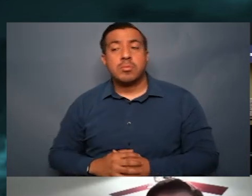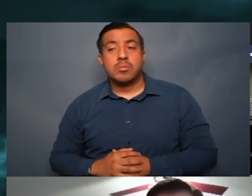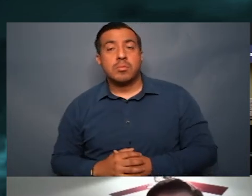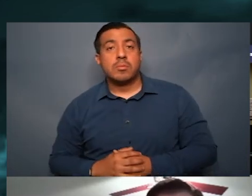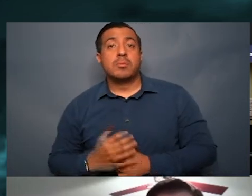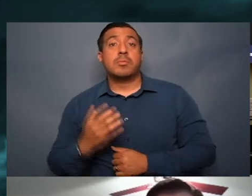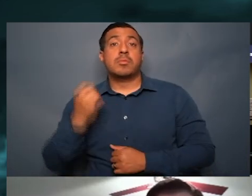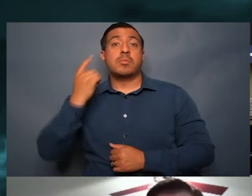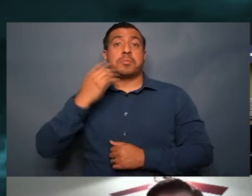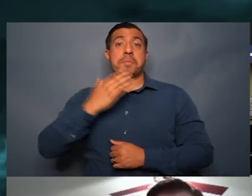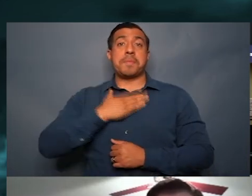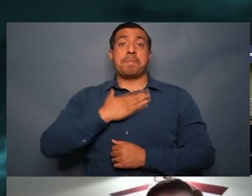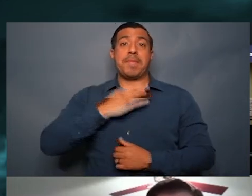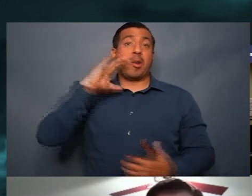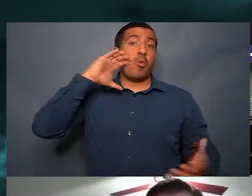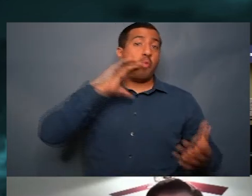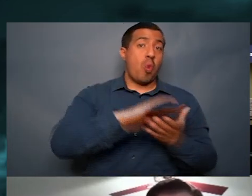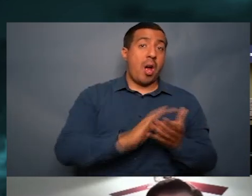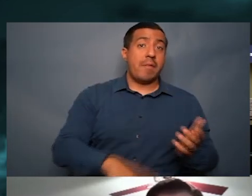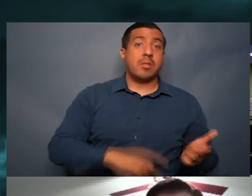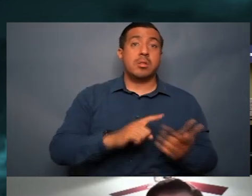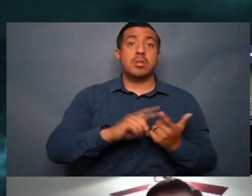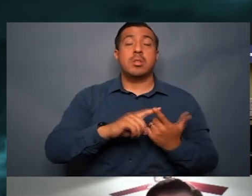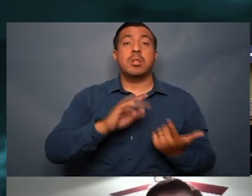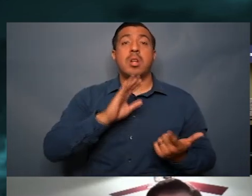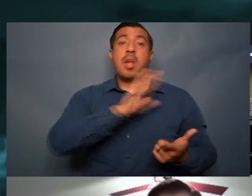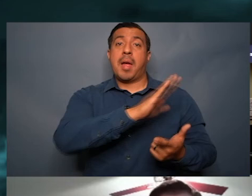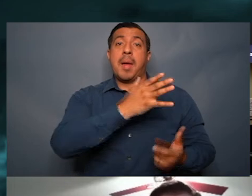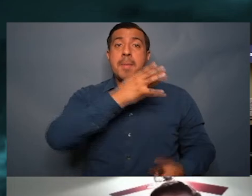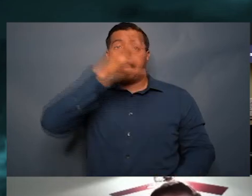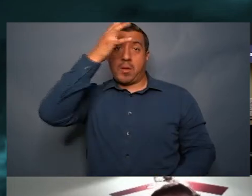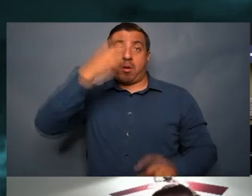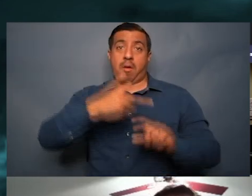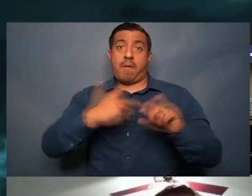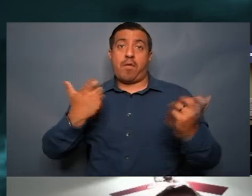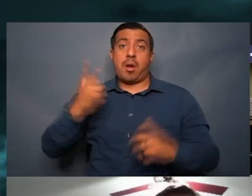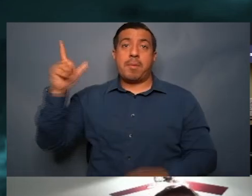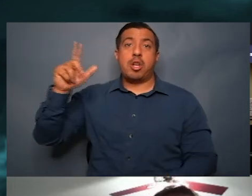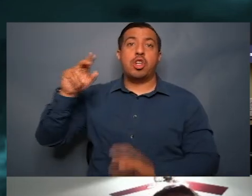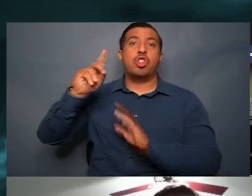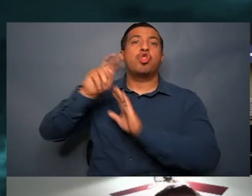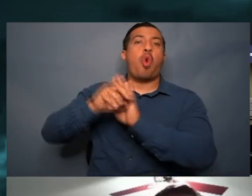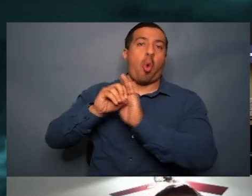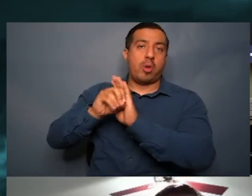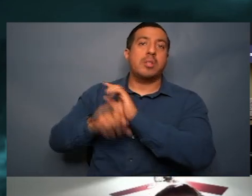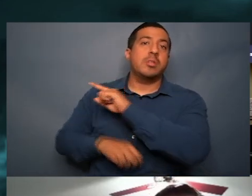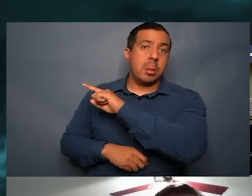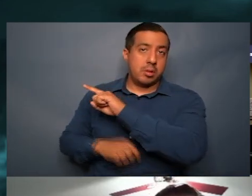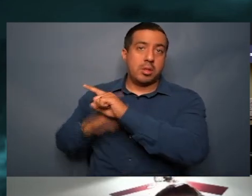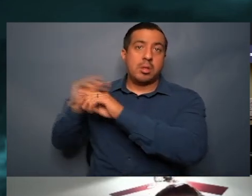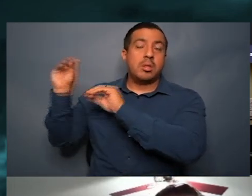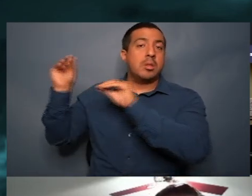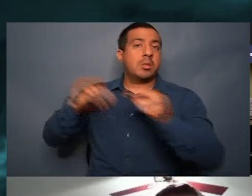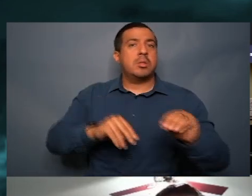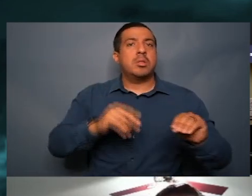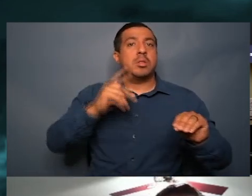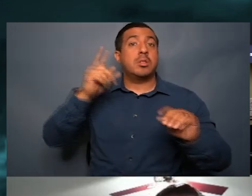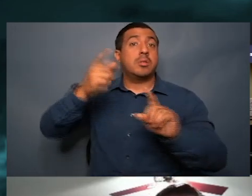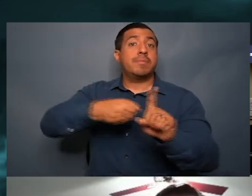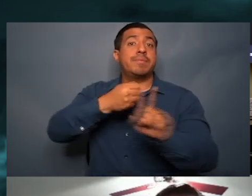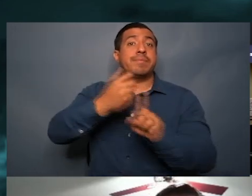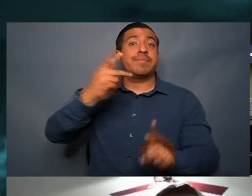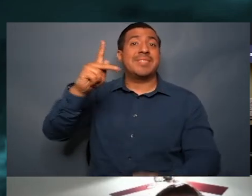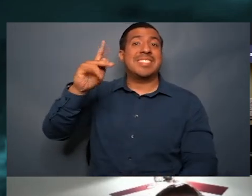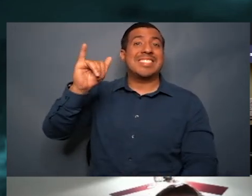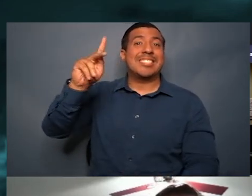My wife and my in-laws are from New Orleans, and they were directly affected by Hurricane